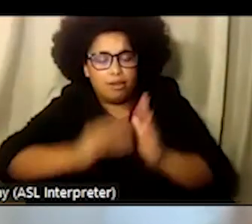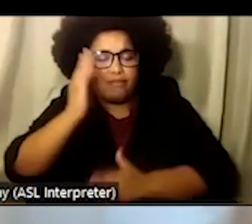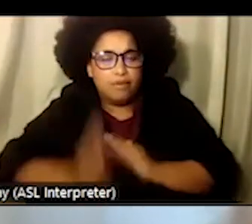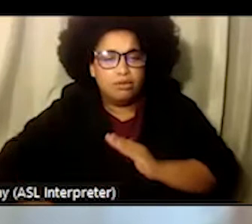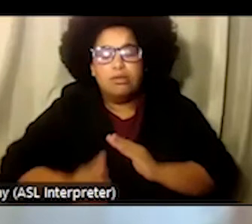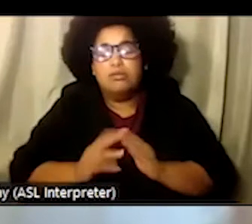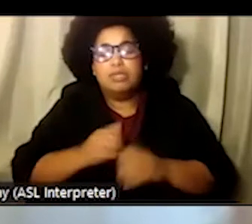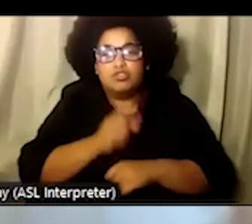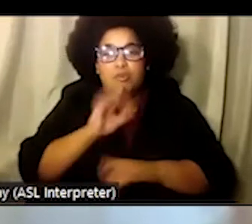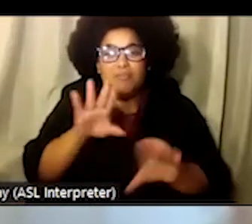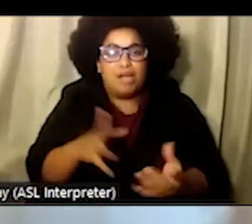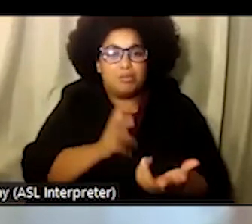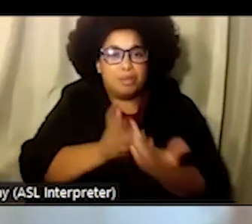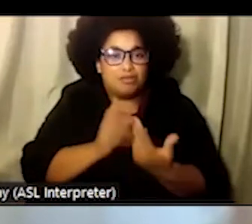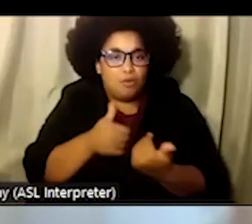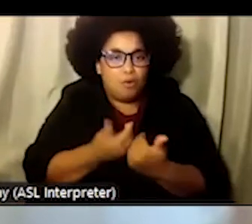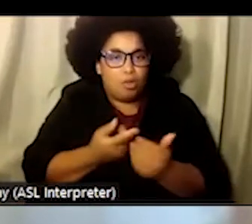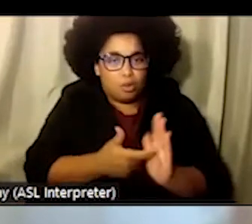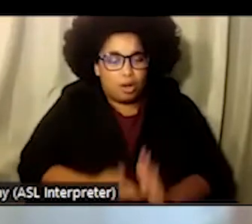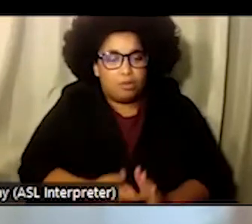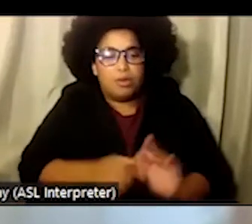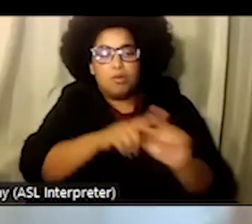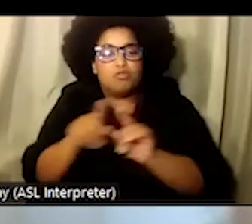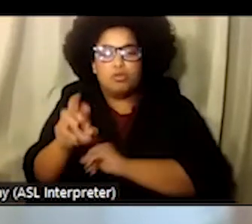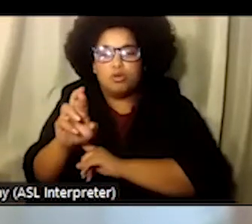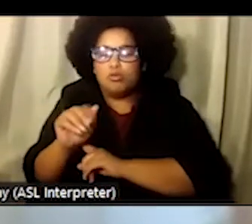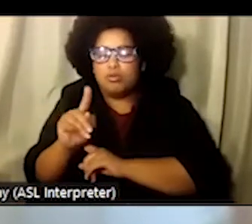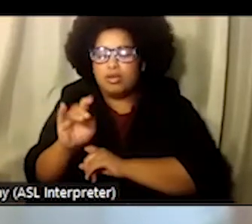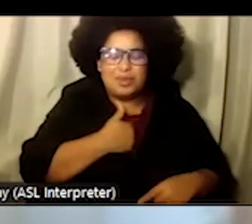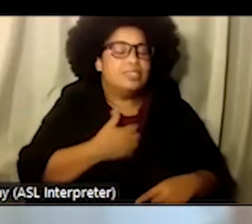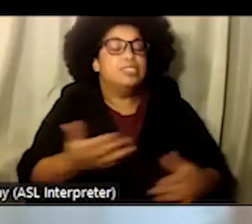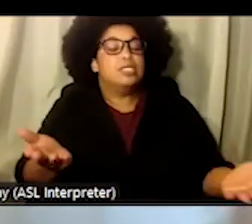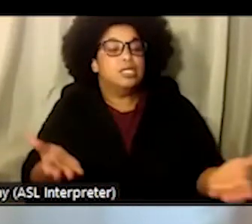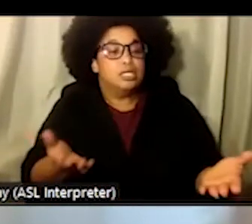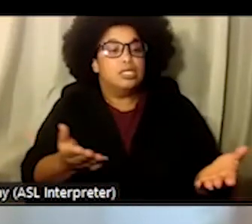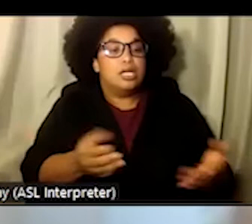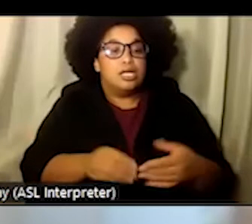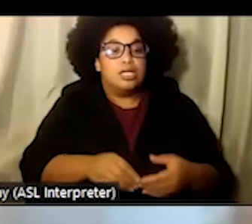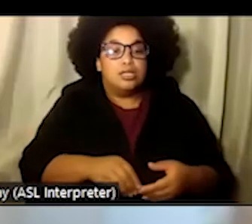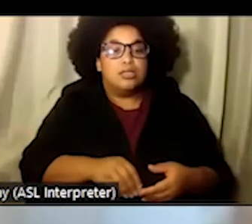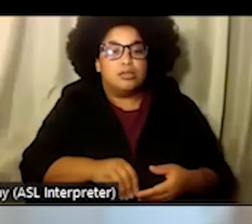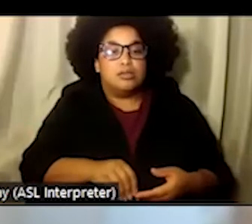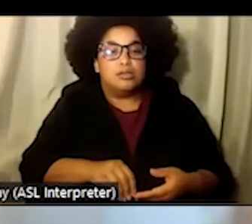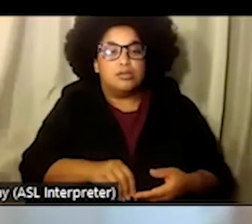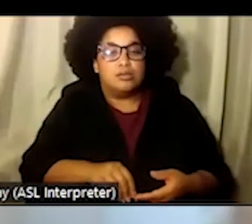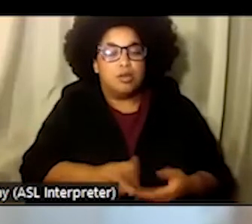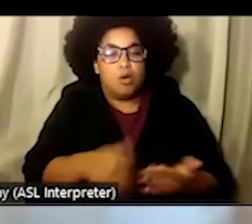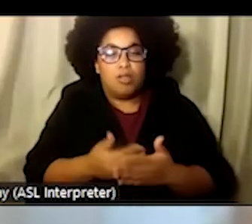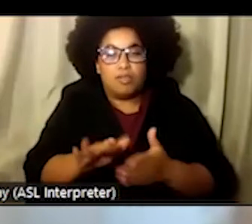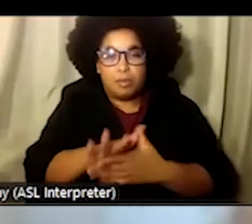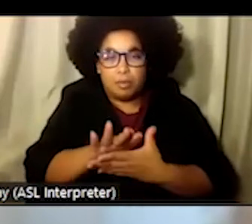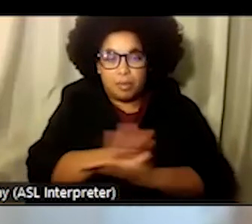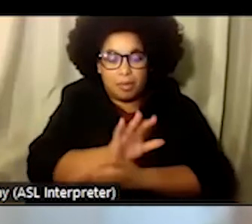requirements, talking about rates, which we're going to talk a little bit more in one of our next slides, and just going through all of the paperwork process. So